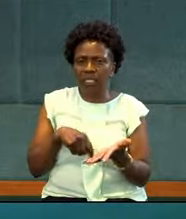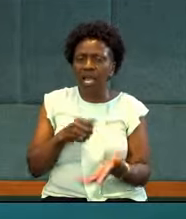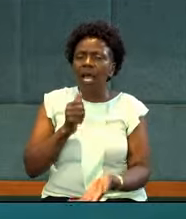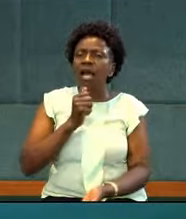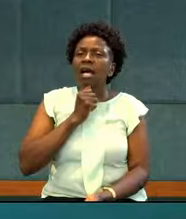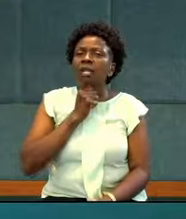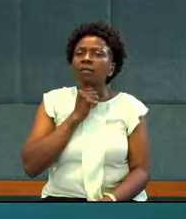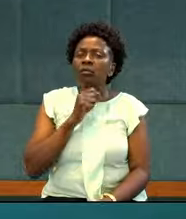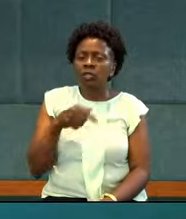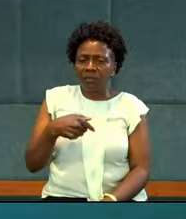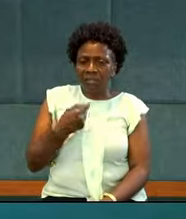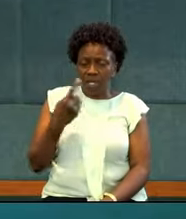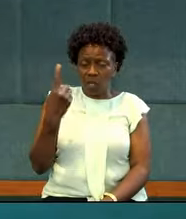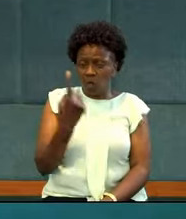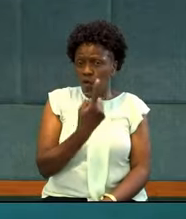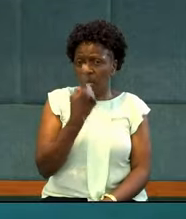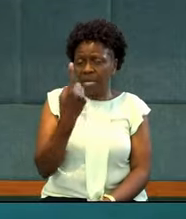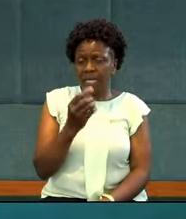Adam was not feeling lonely.